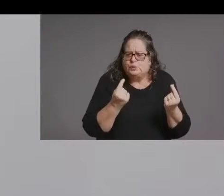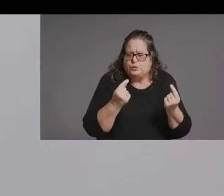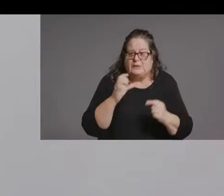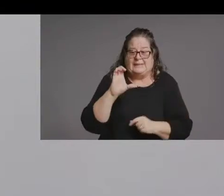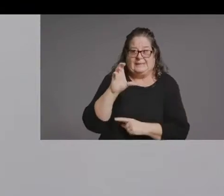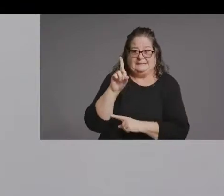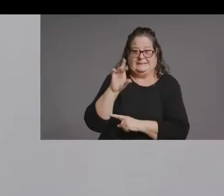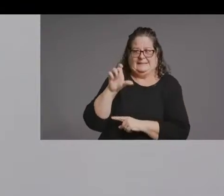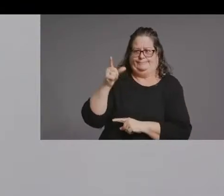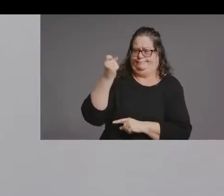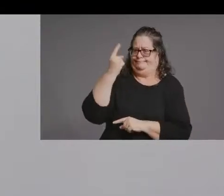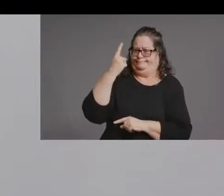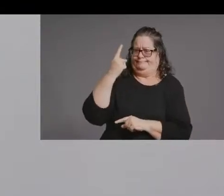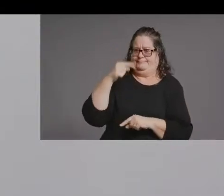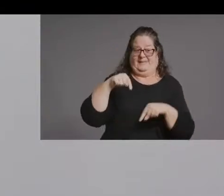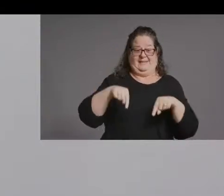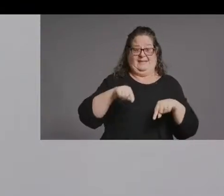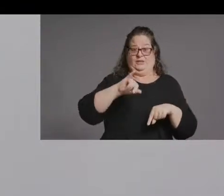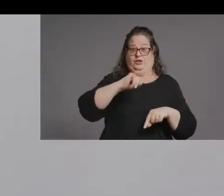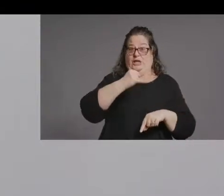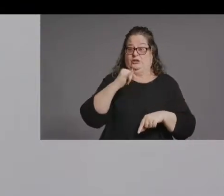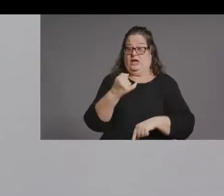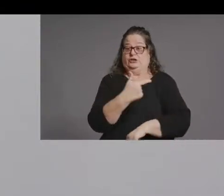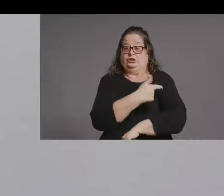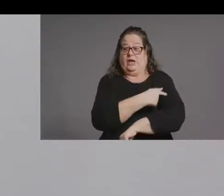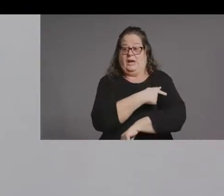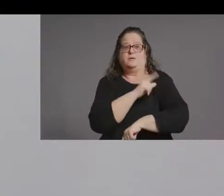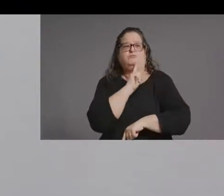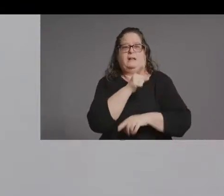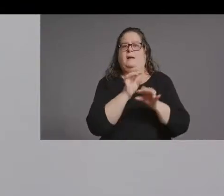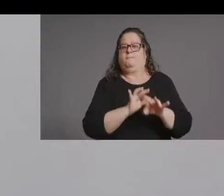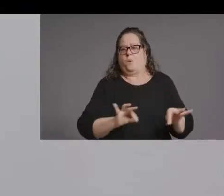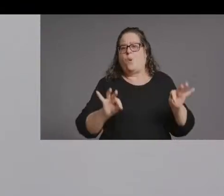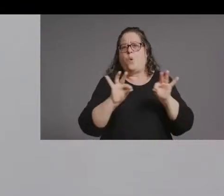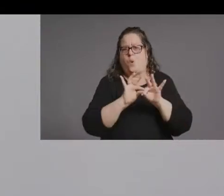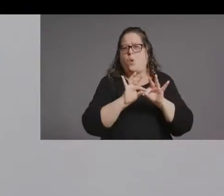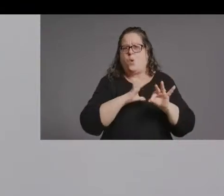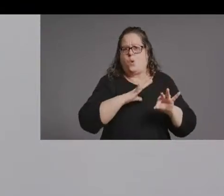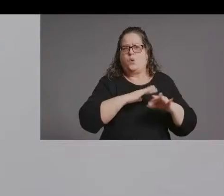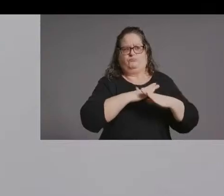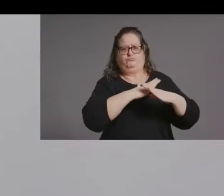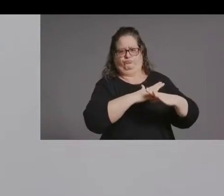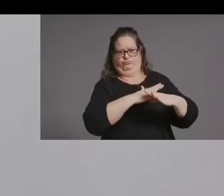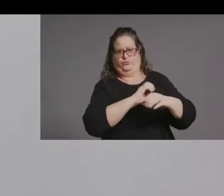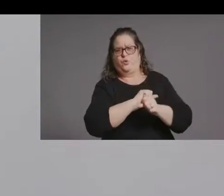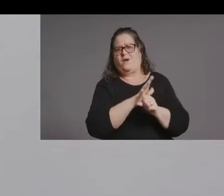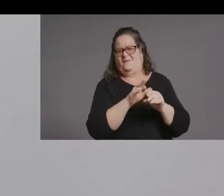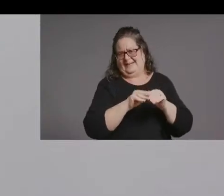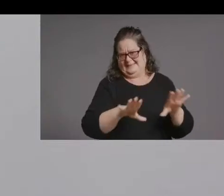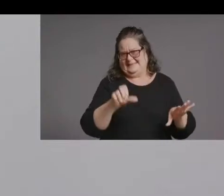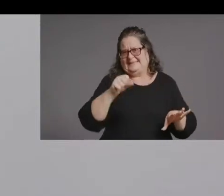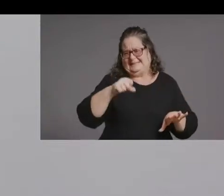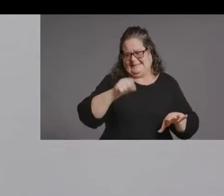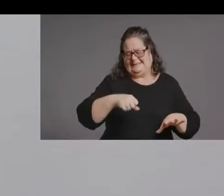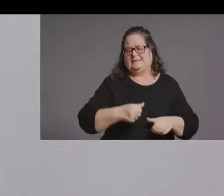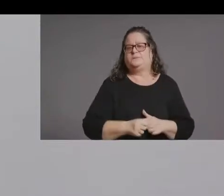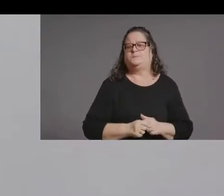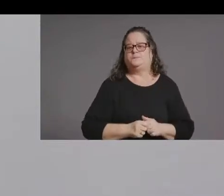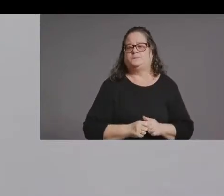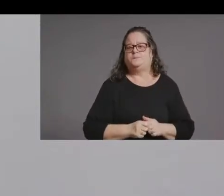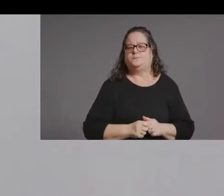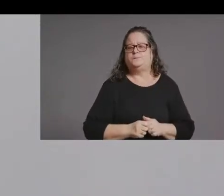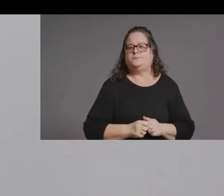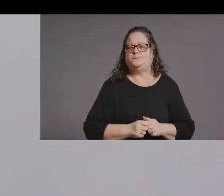COVID-19. Have we experienced anything of this sort that is currently being observed in our state?